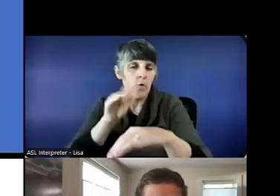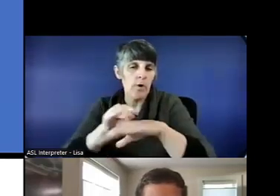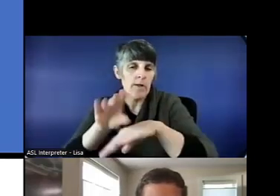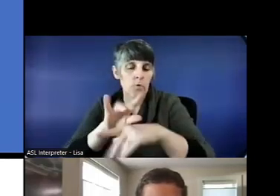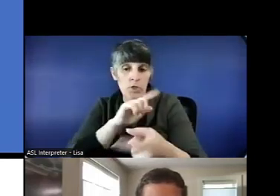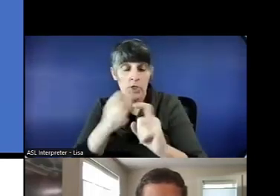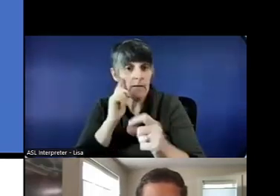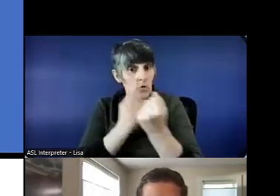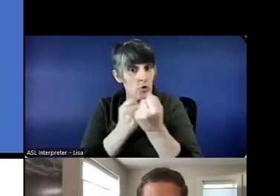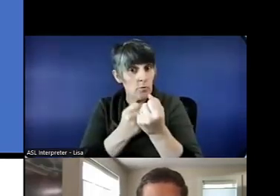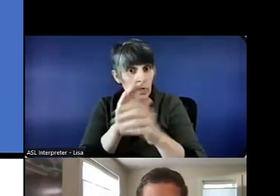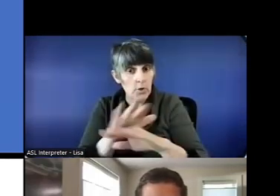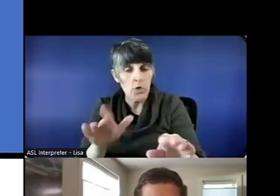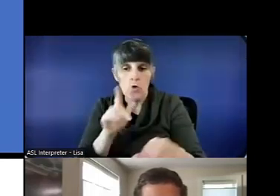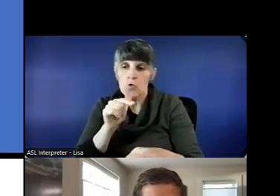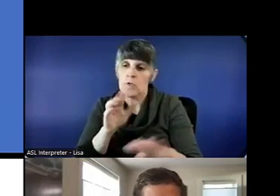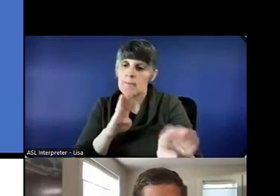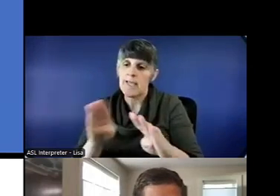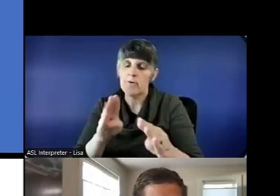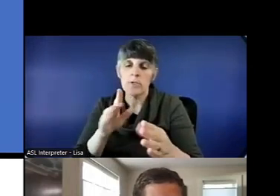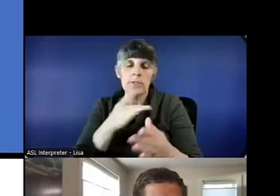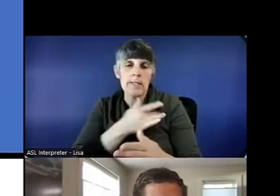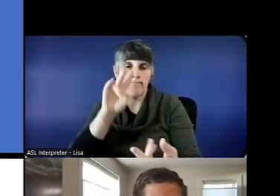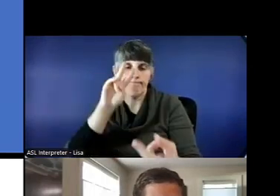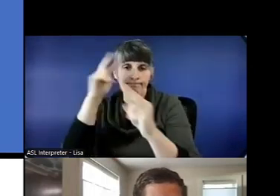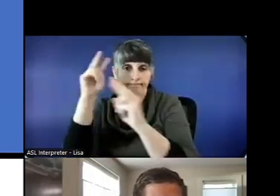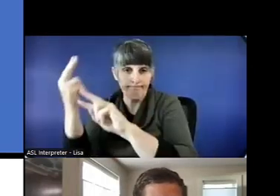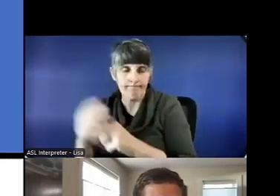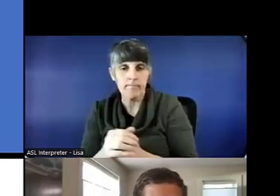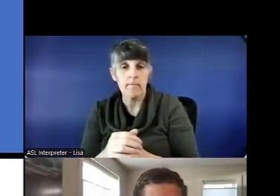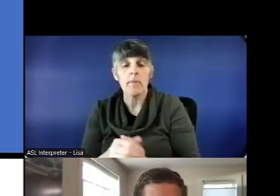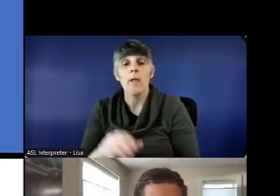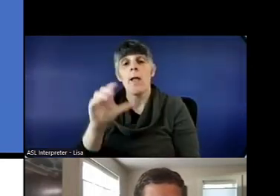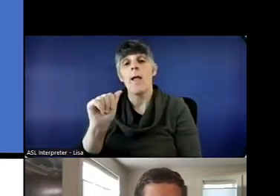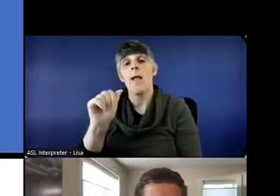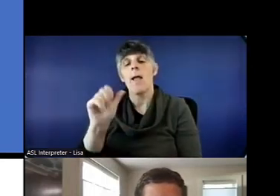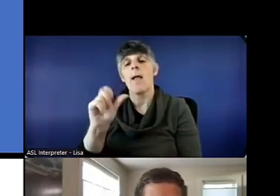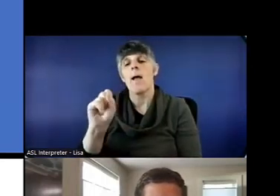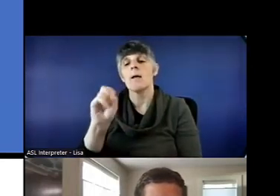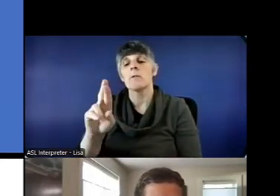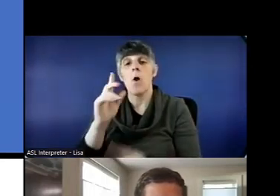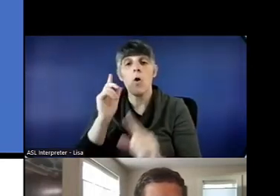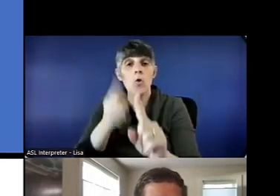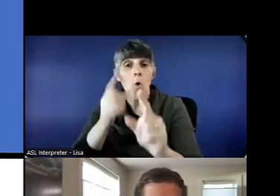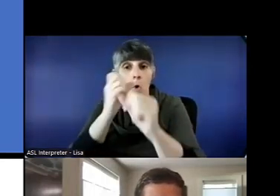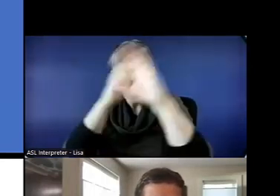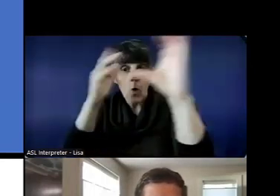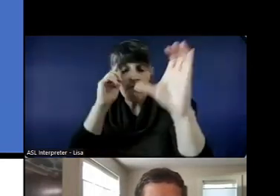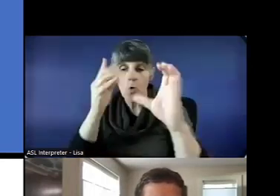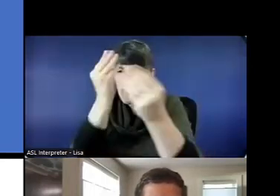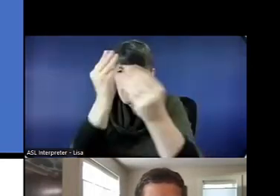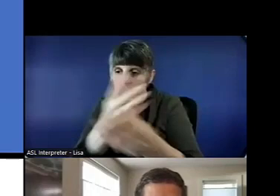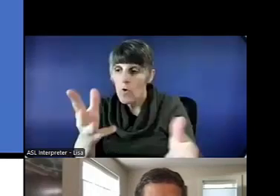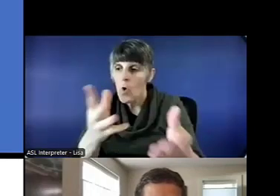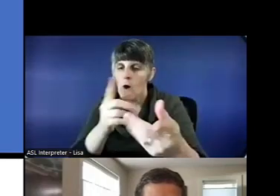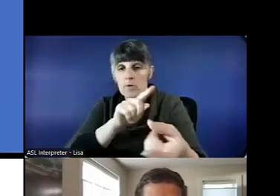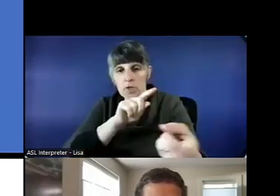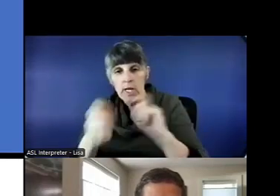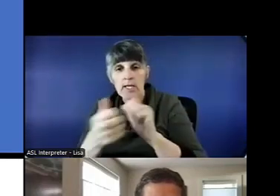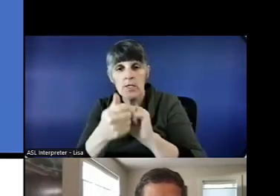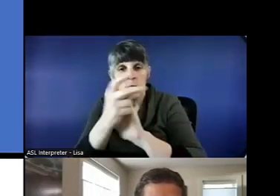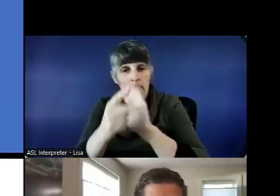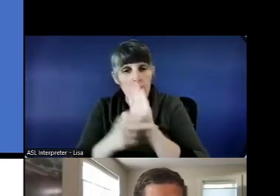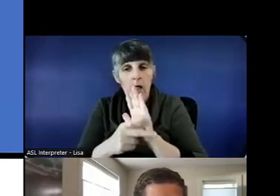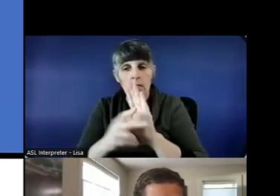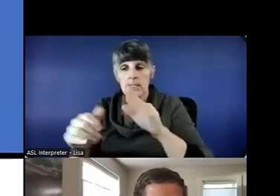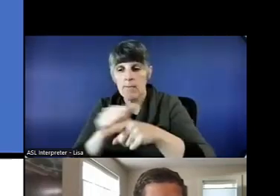supporting children whose behaviors are often misunderstood. AASR's mission is to inform changes in policy and practice